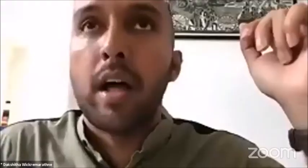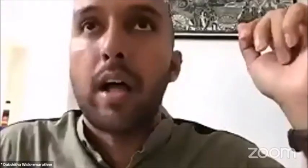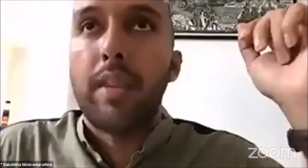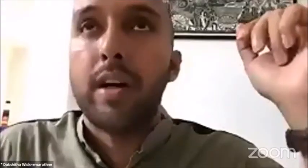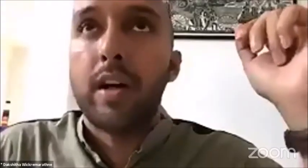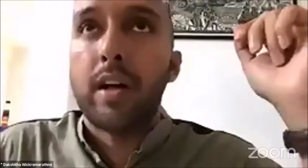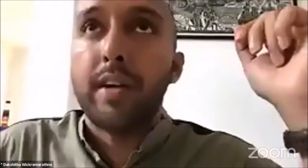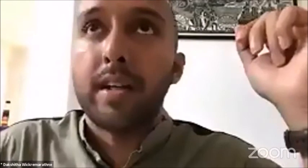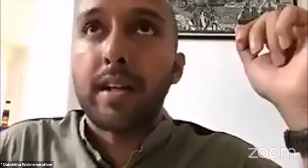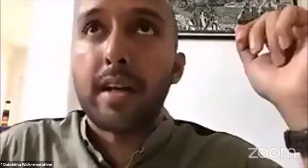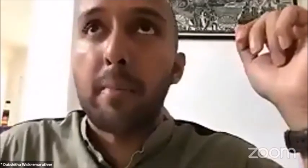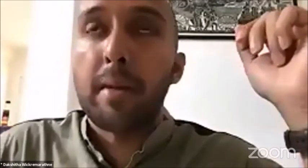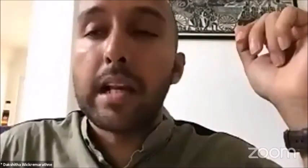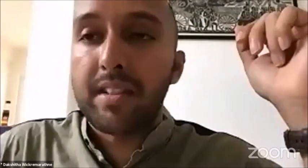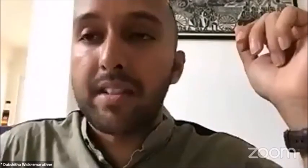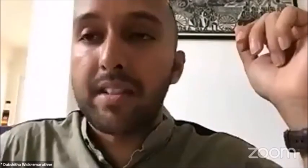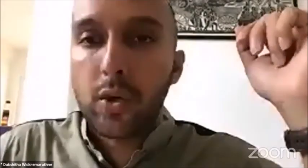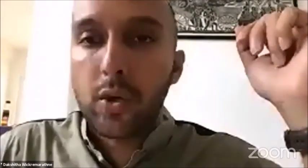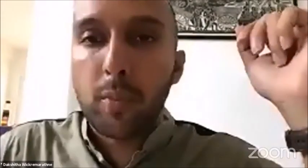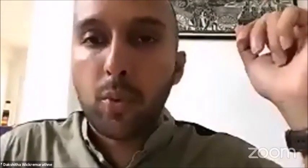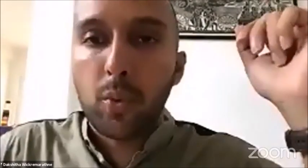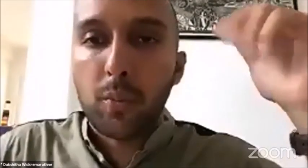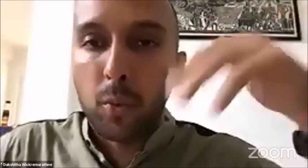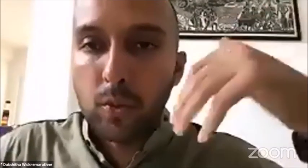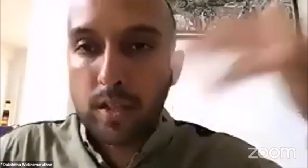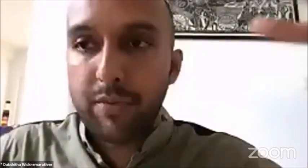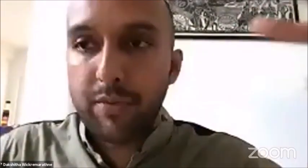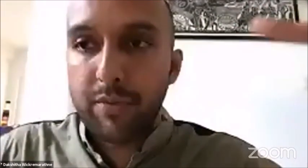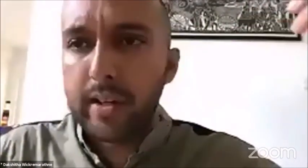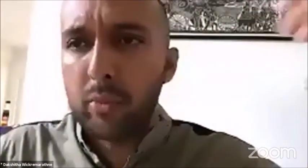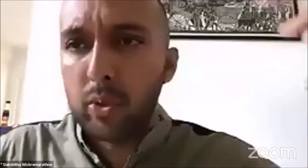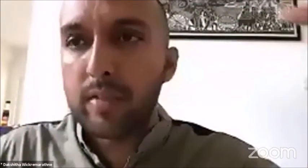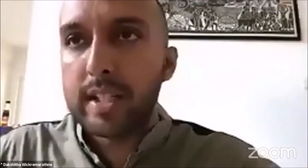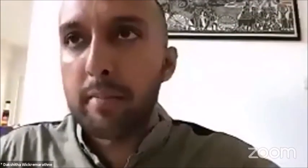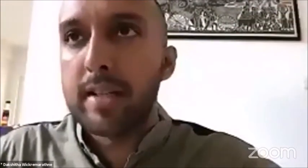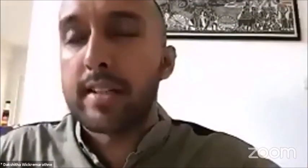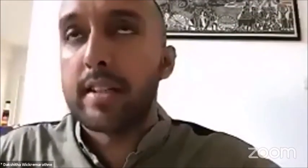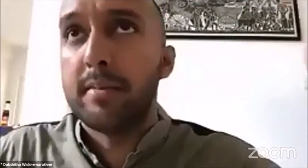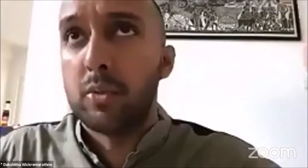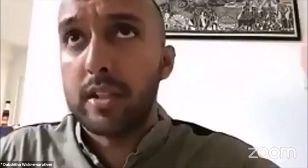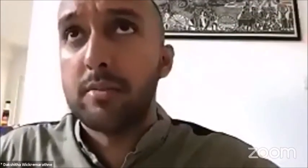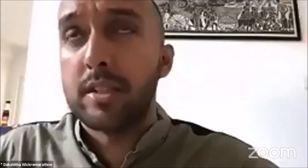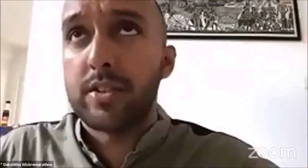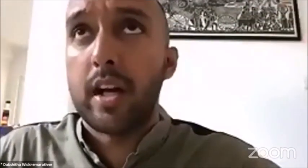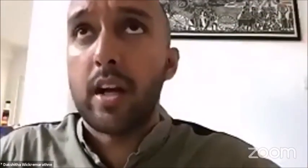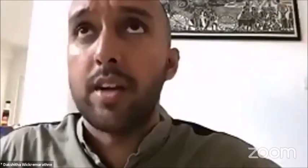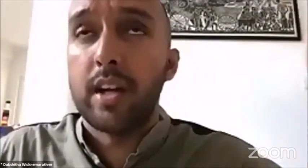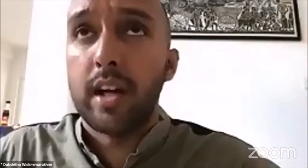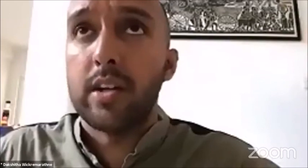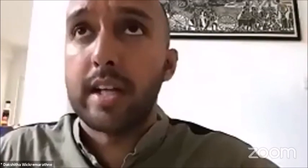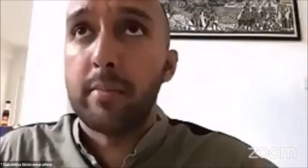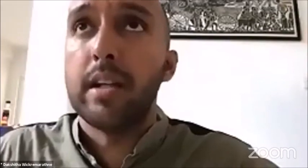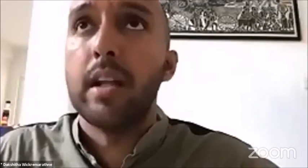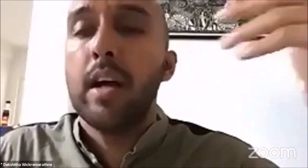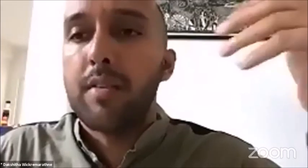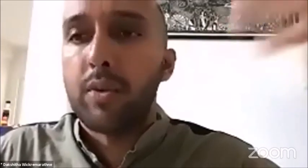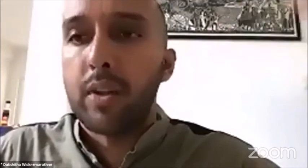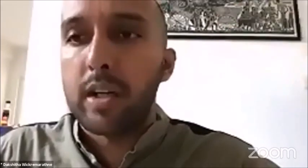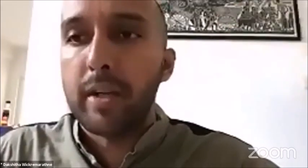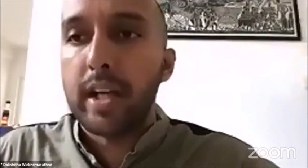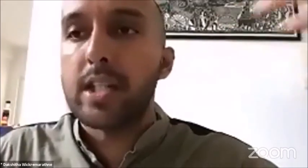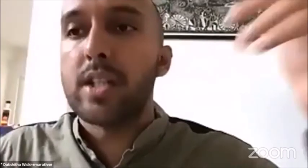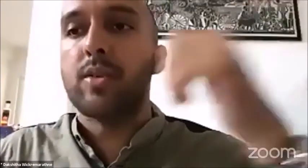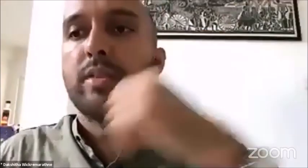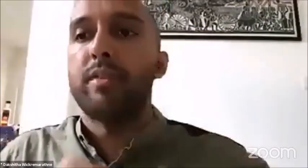from the Tamil ethnic group who mostly frequently, most of the Tamils and the Muslims in Sri Lanka rely on Tamil for